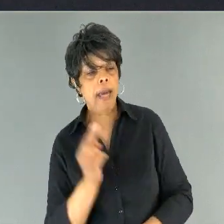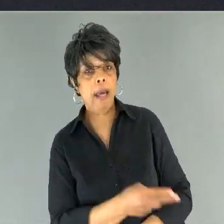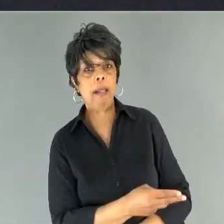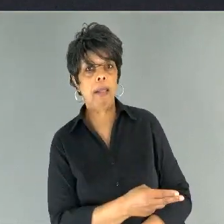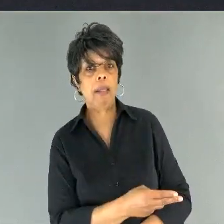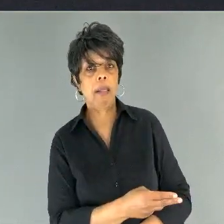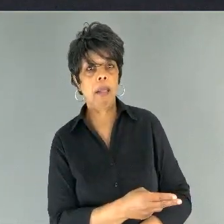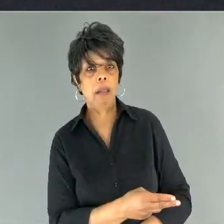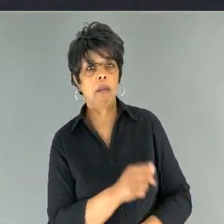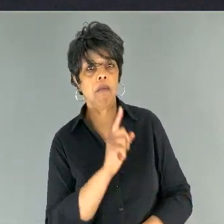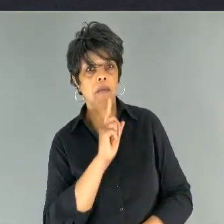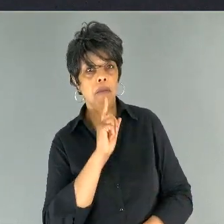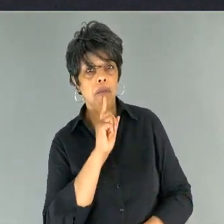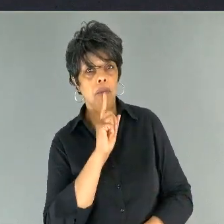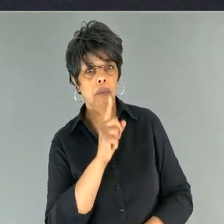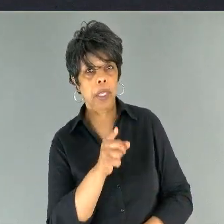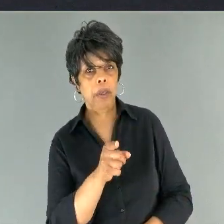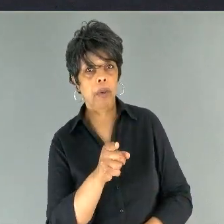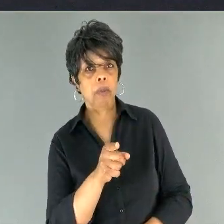And